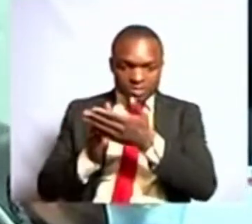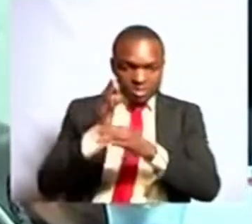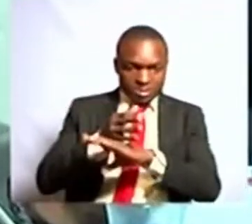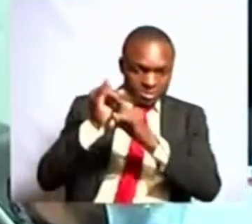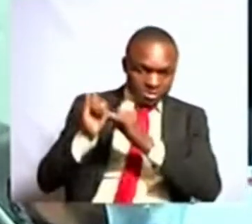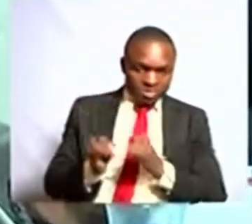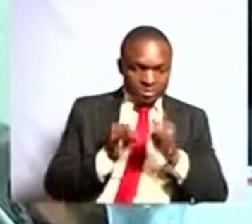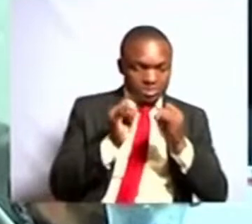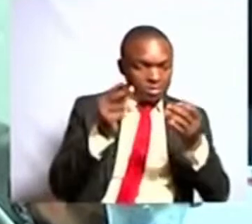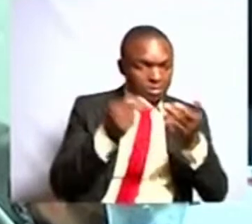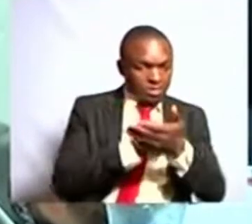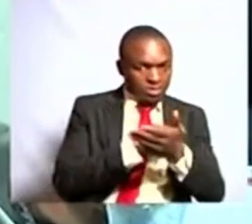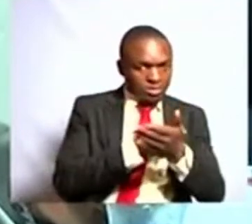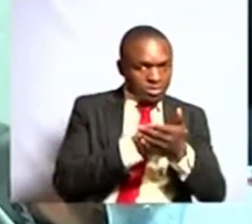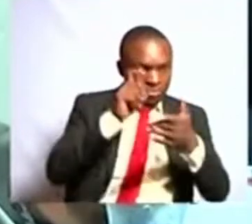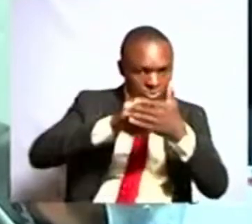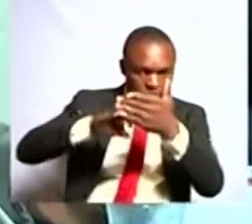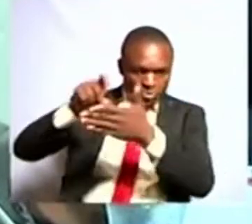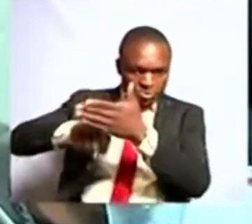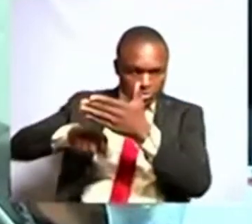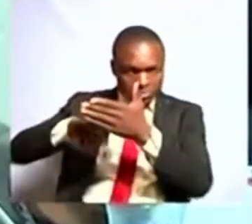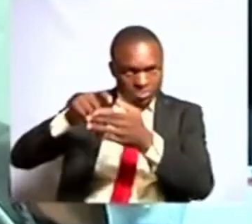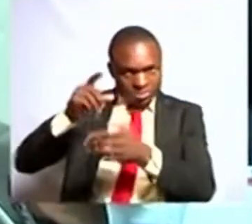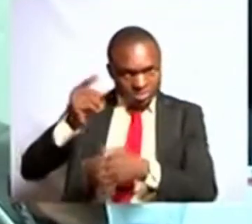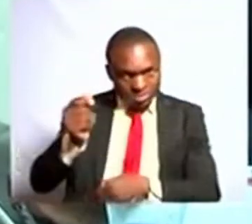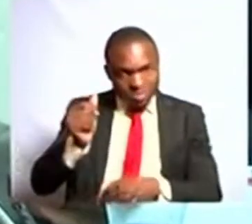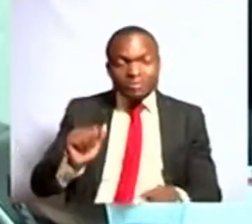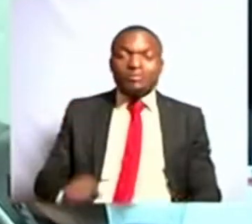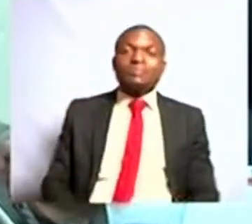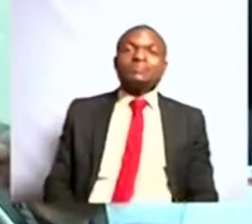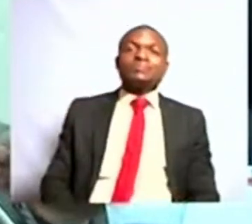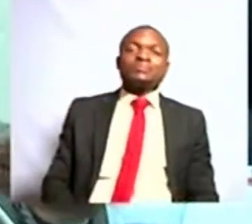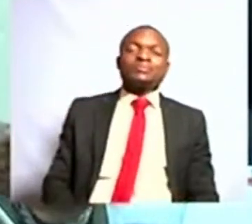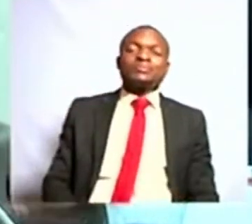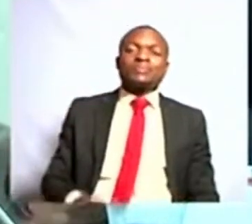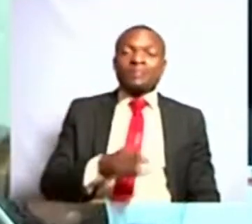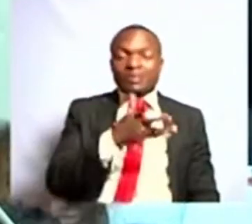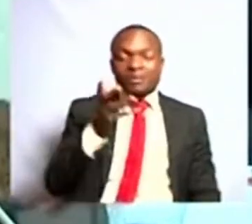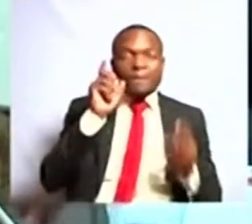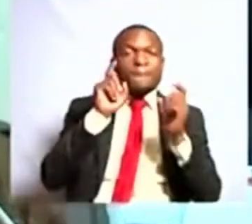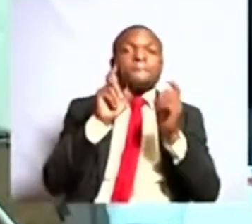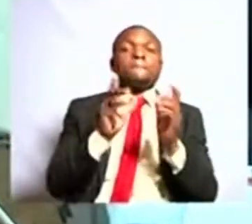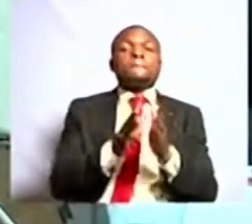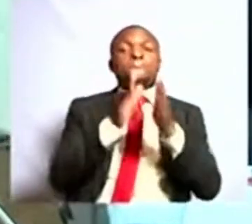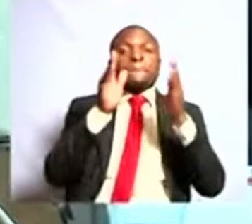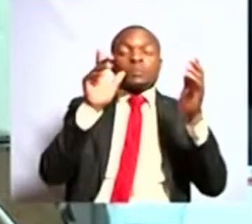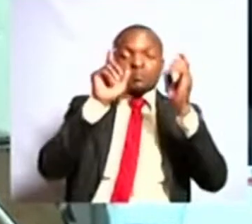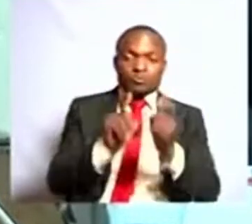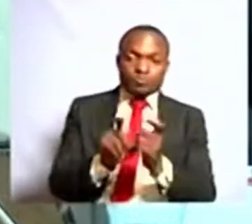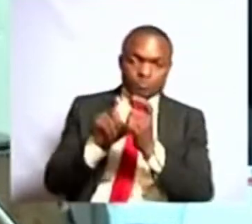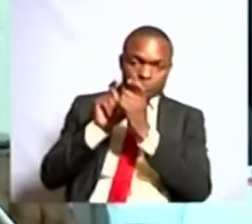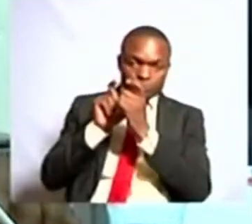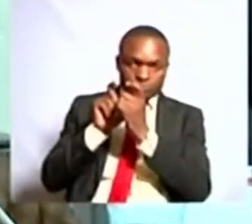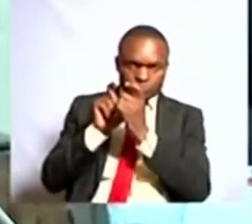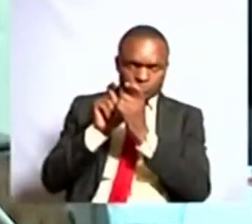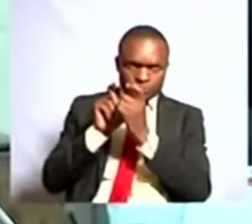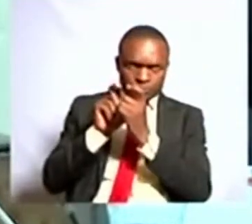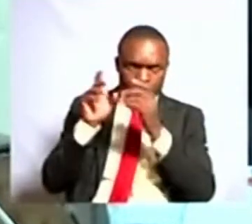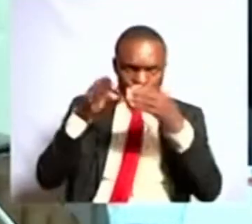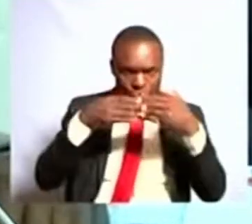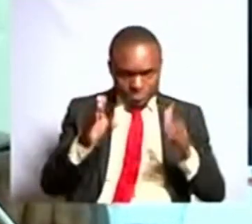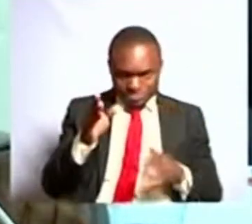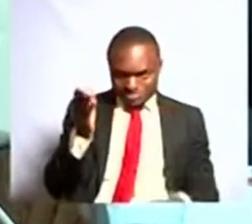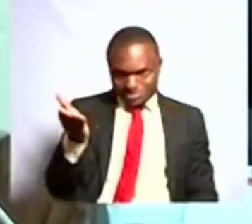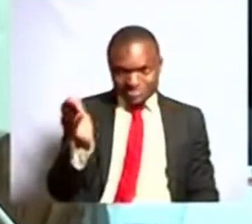the new tariffs. So it has been a big challenge to open